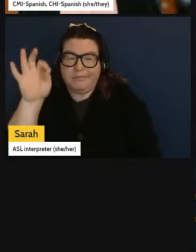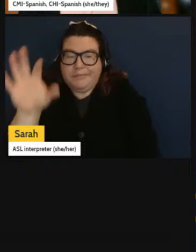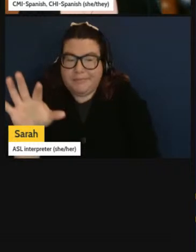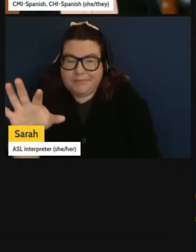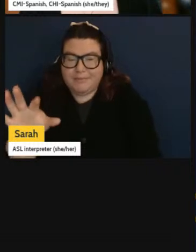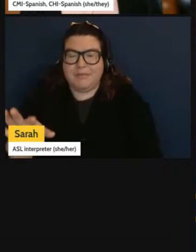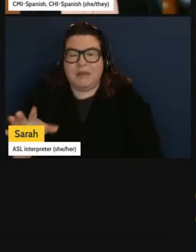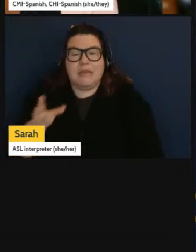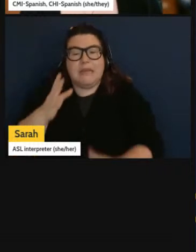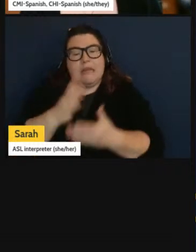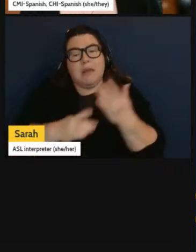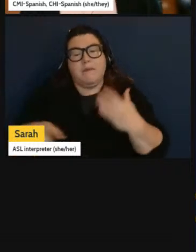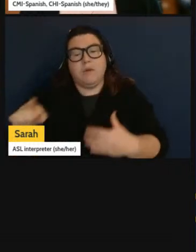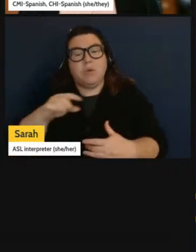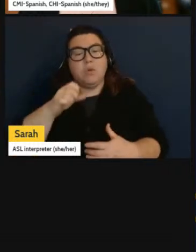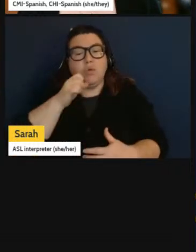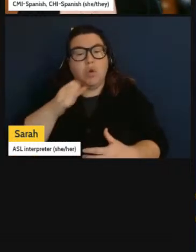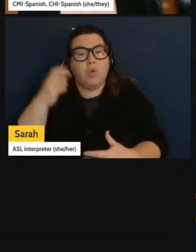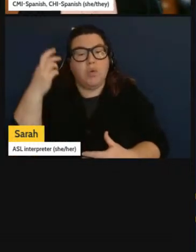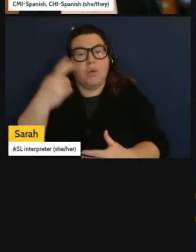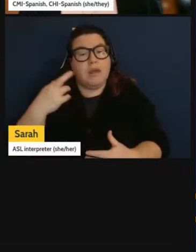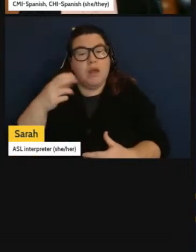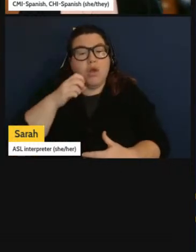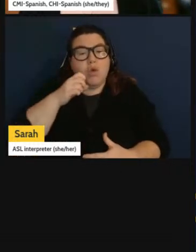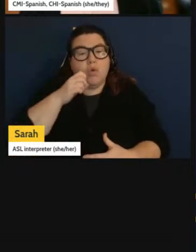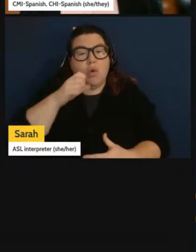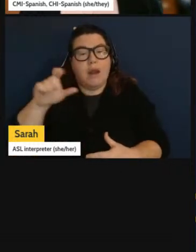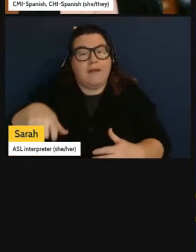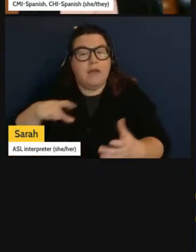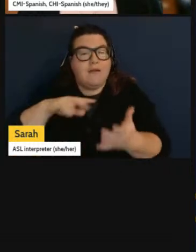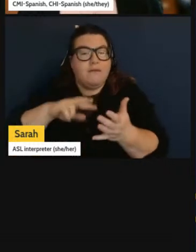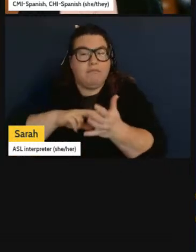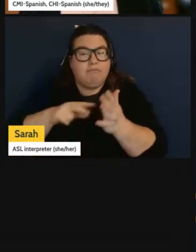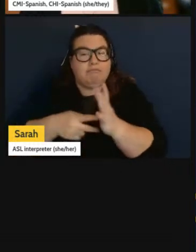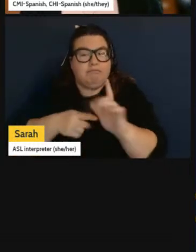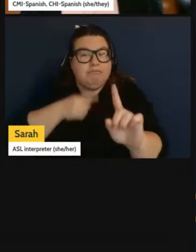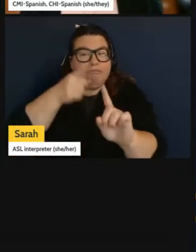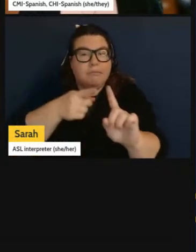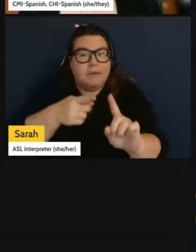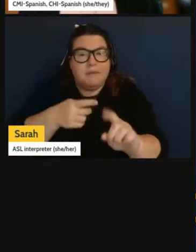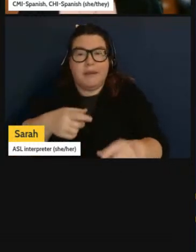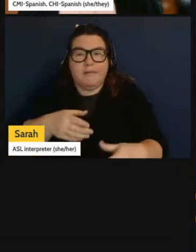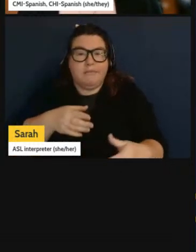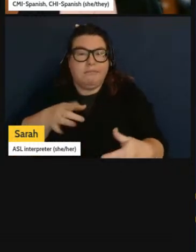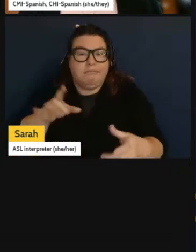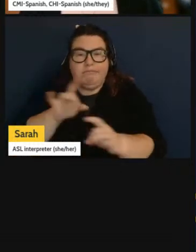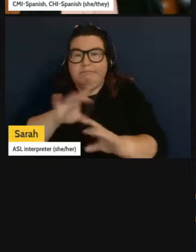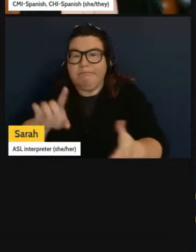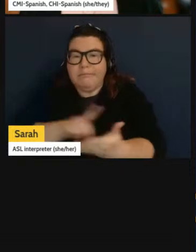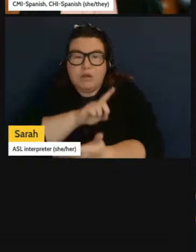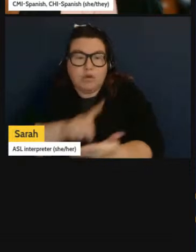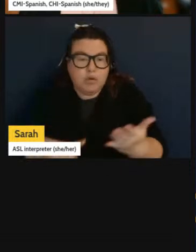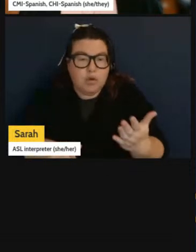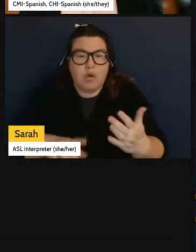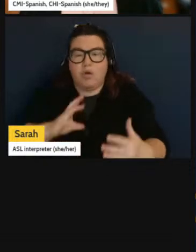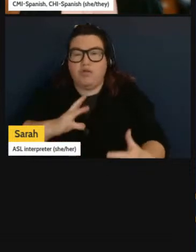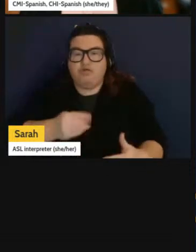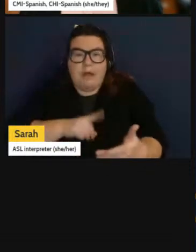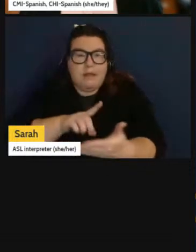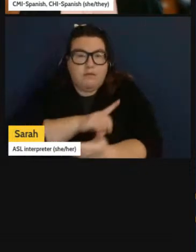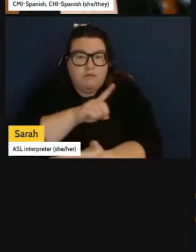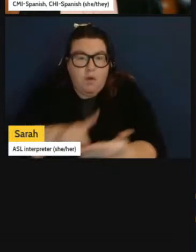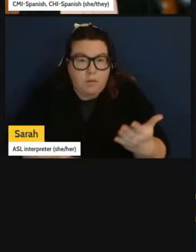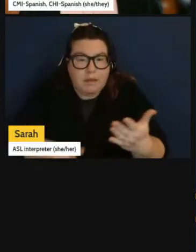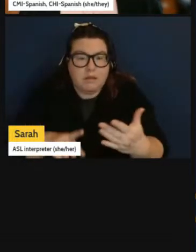don't realize is that we don't have to have malicious intent or be homophobic or be outwardly transphobic to add to these